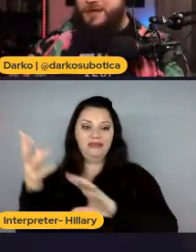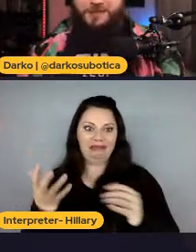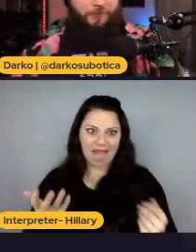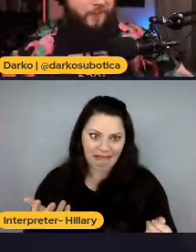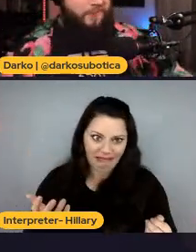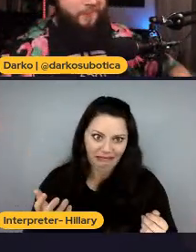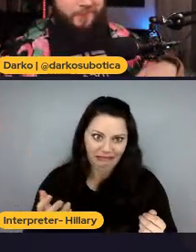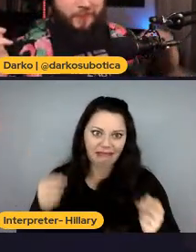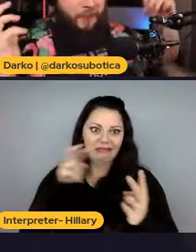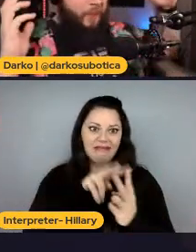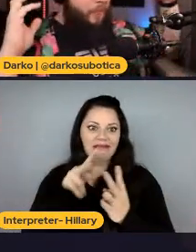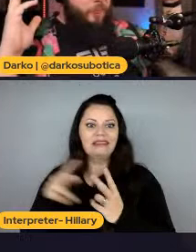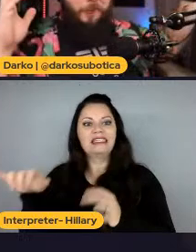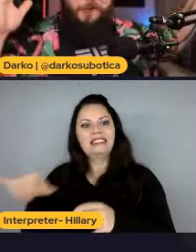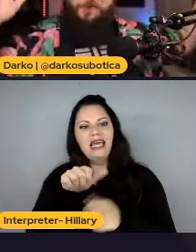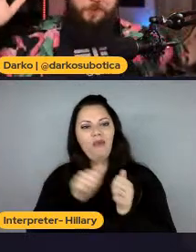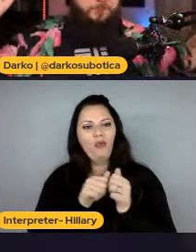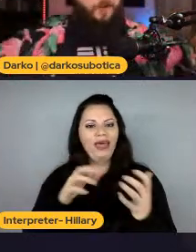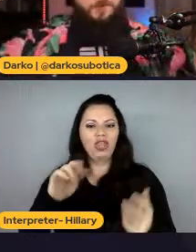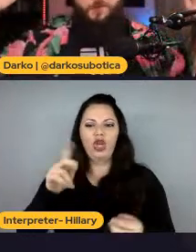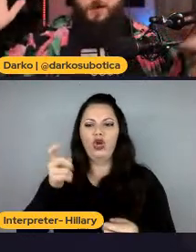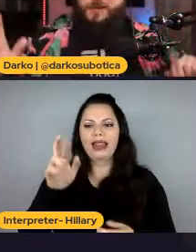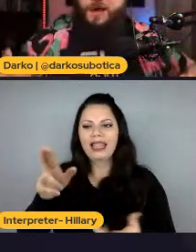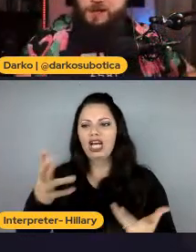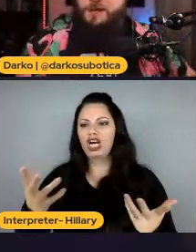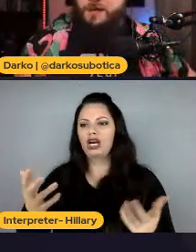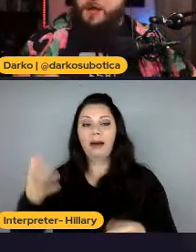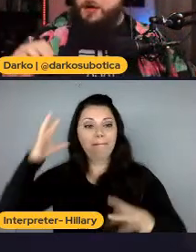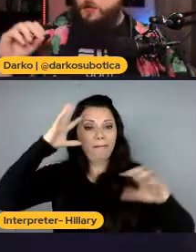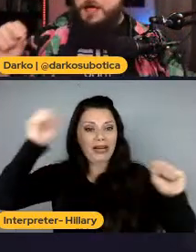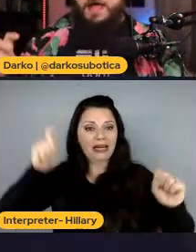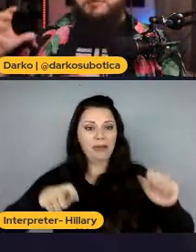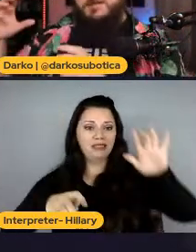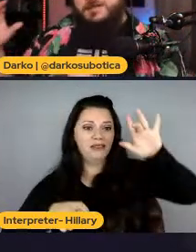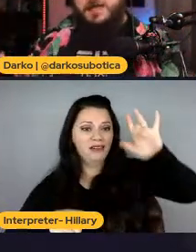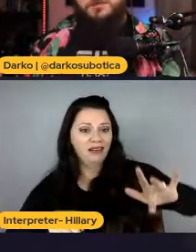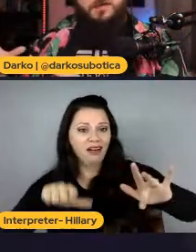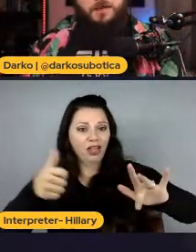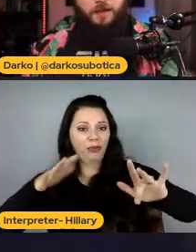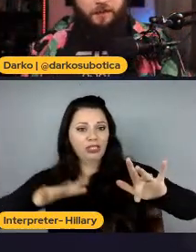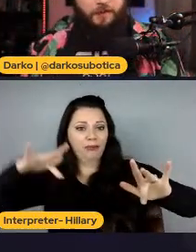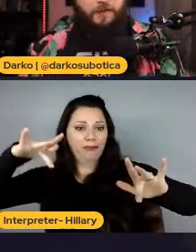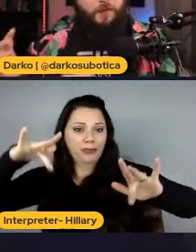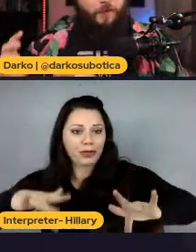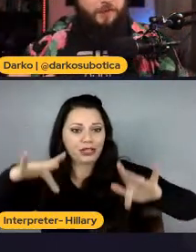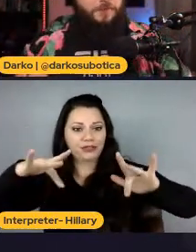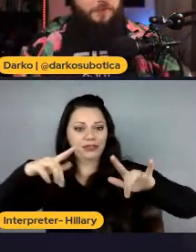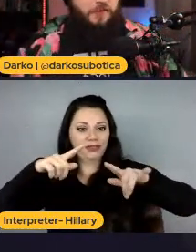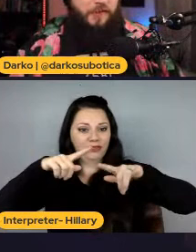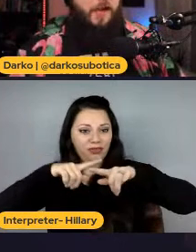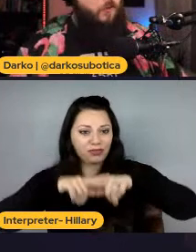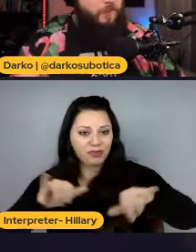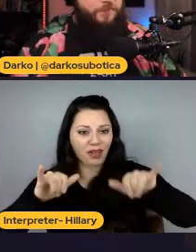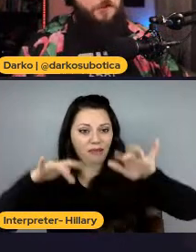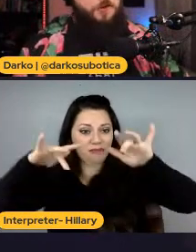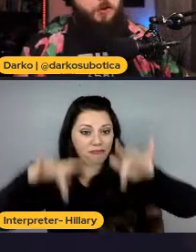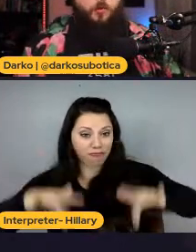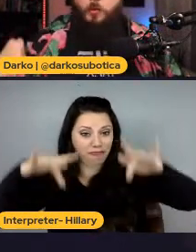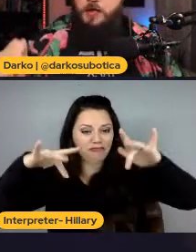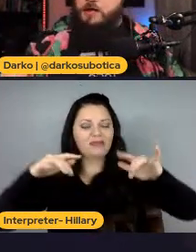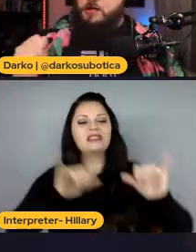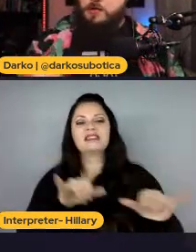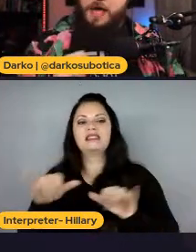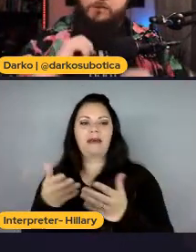double keys and presidents, nuclear footballs and whatnot, we have the same thing when it comes to CDK or infrastructure as